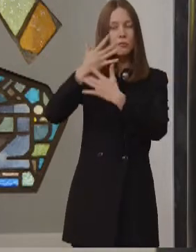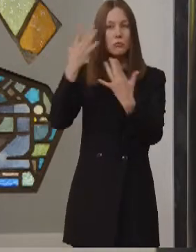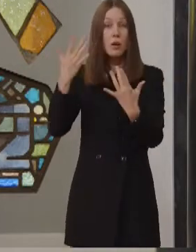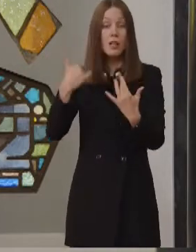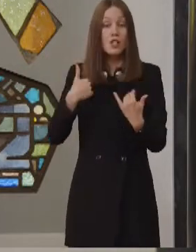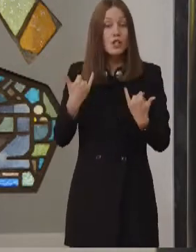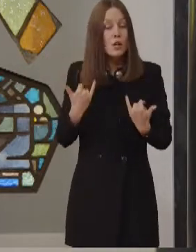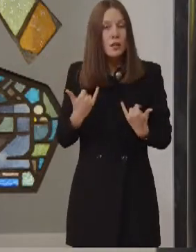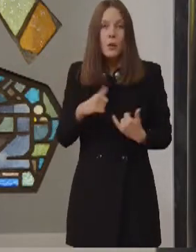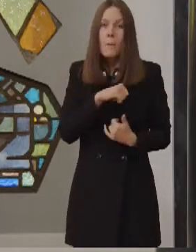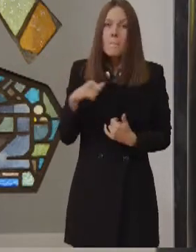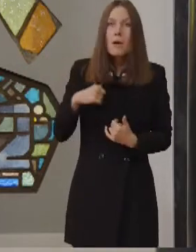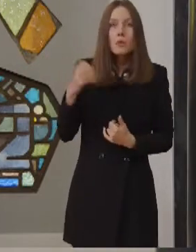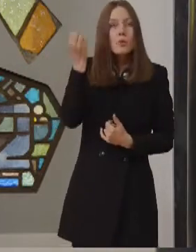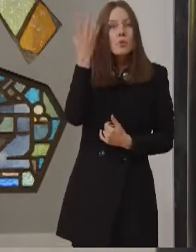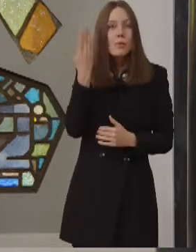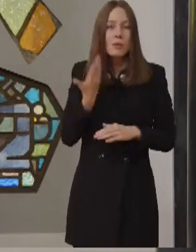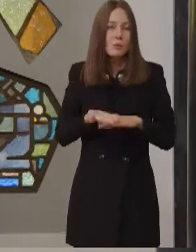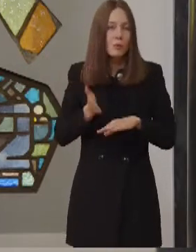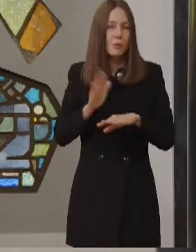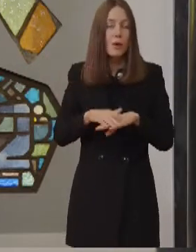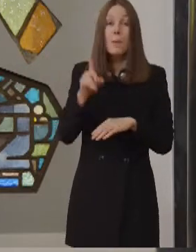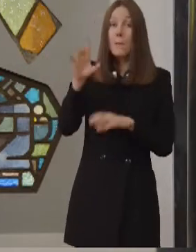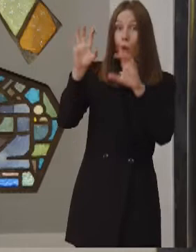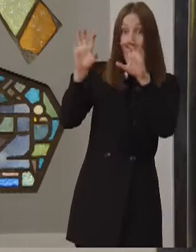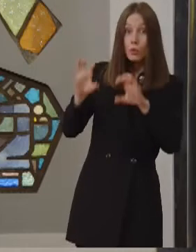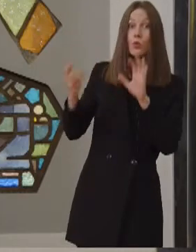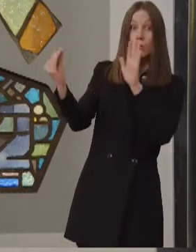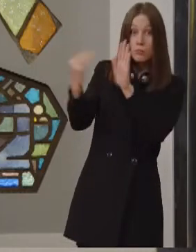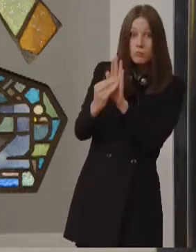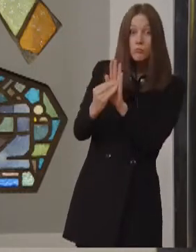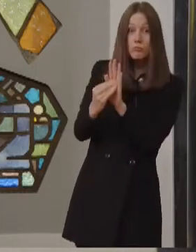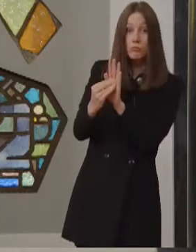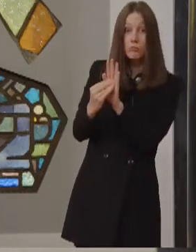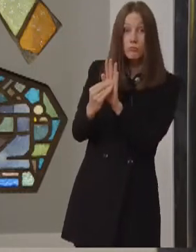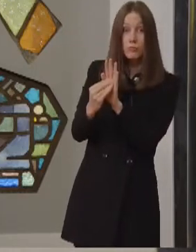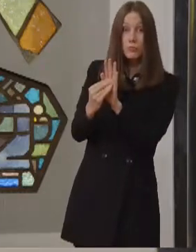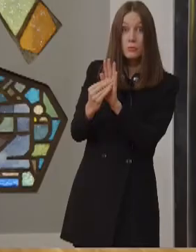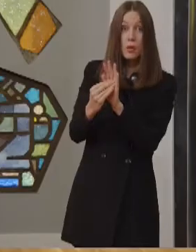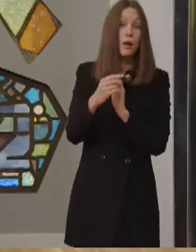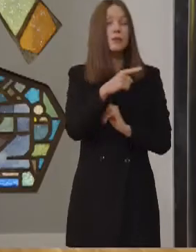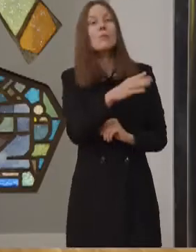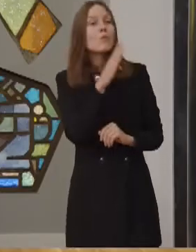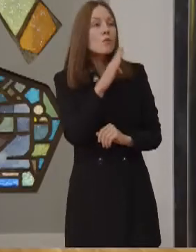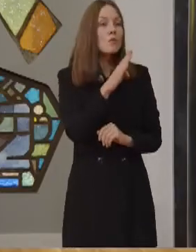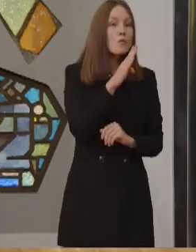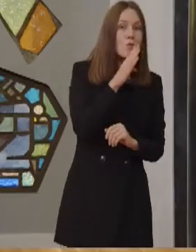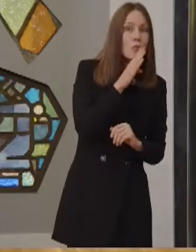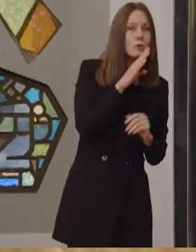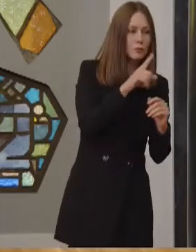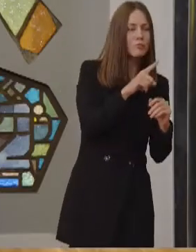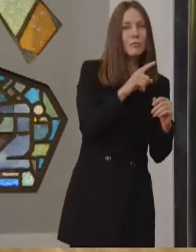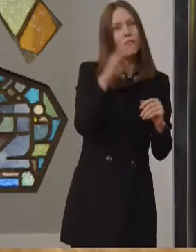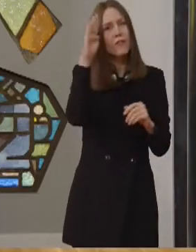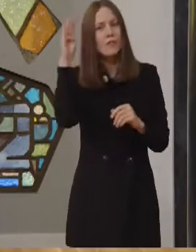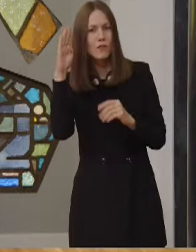the elections that for me it is very difficult to realize that this phenomenon. But this is